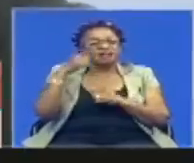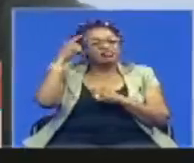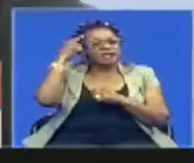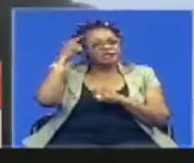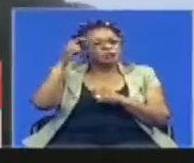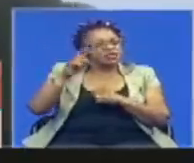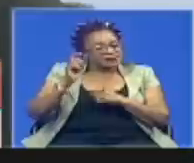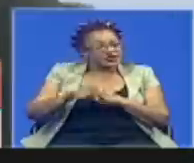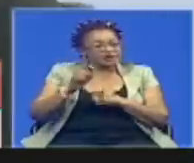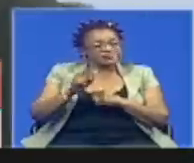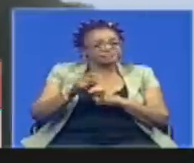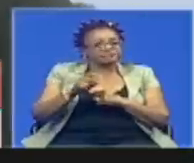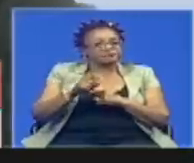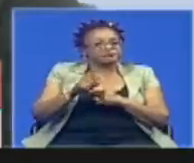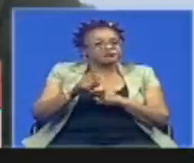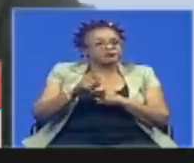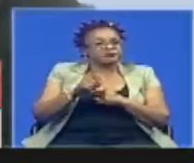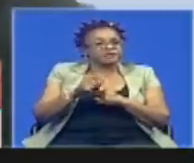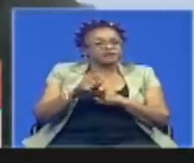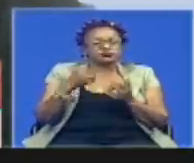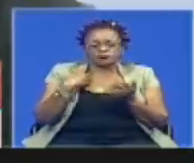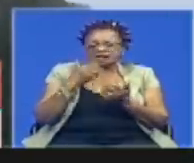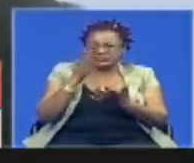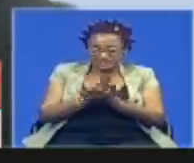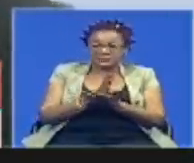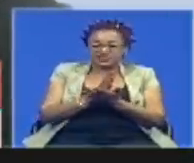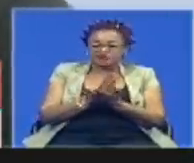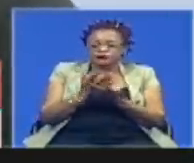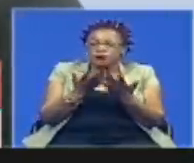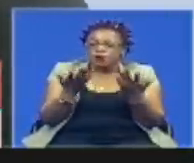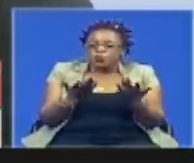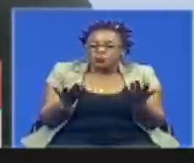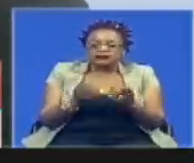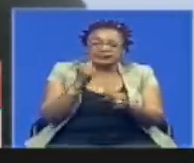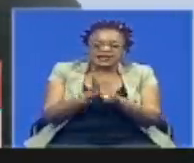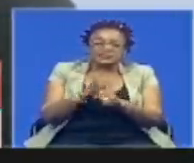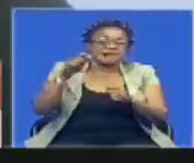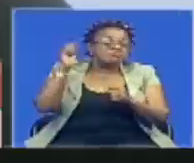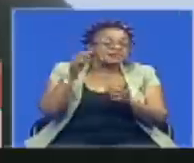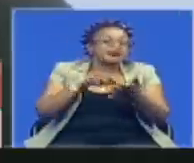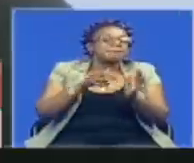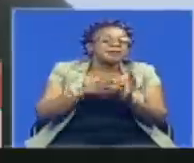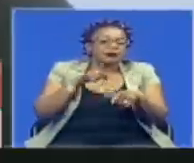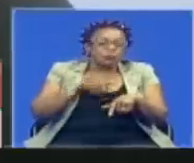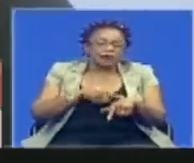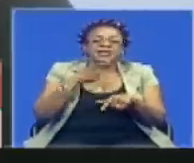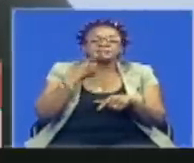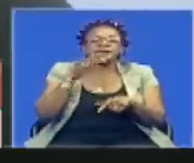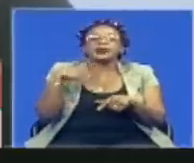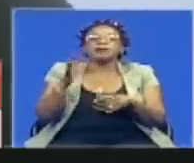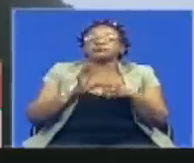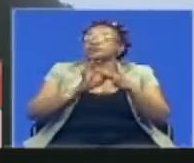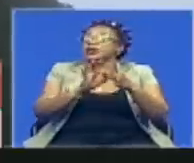need, first of all, to be certain what exactly does the president mean when he speaks of uniting the